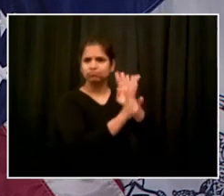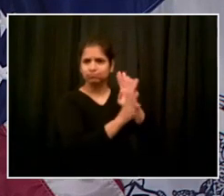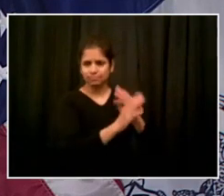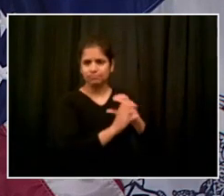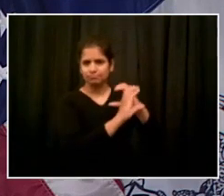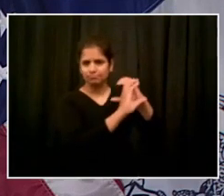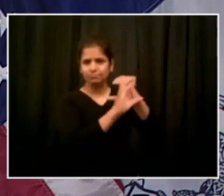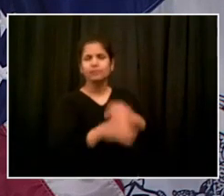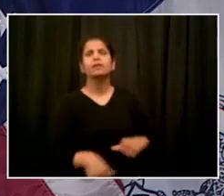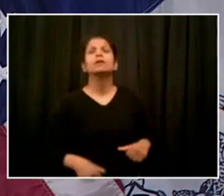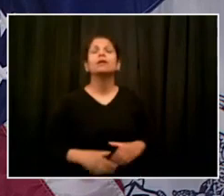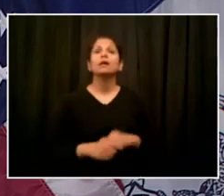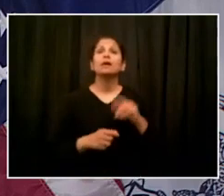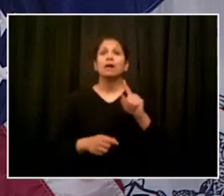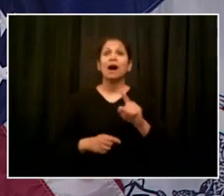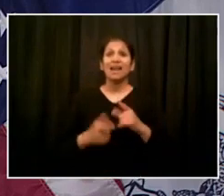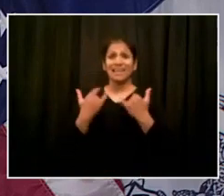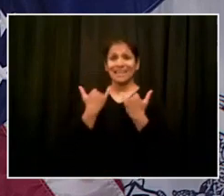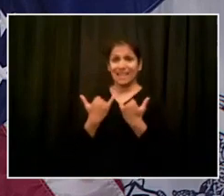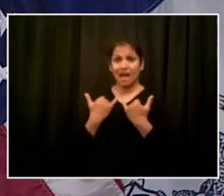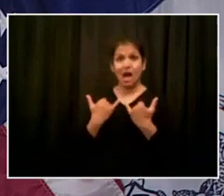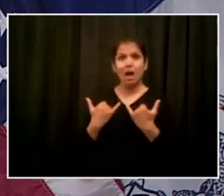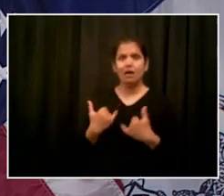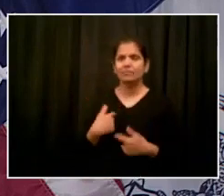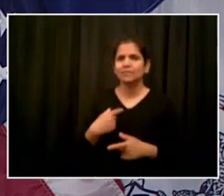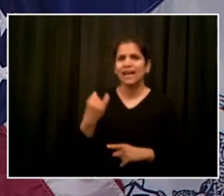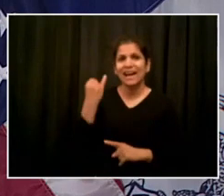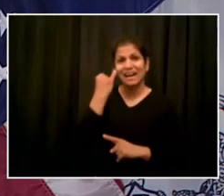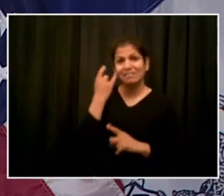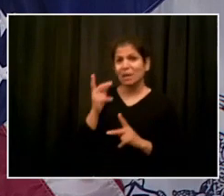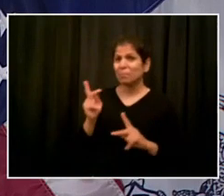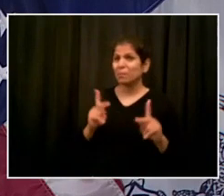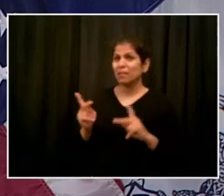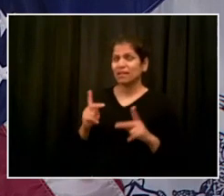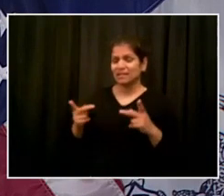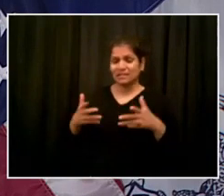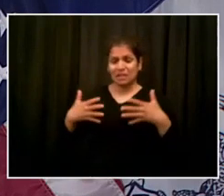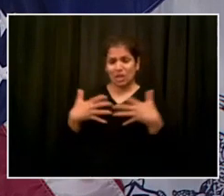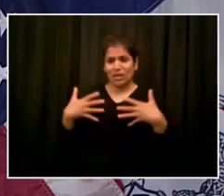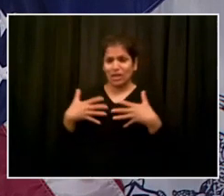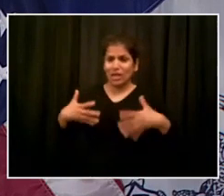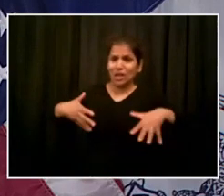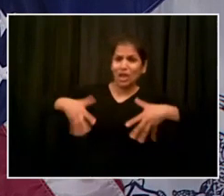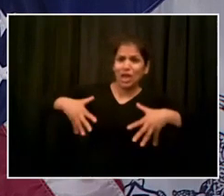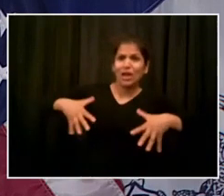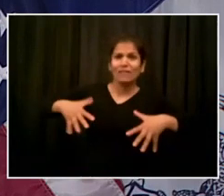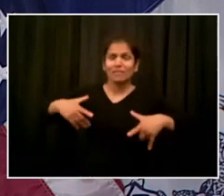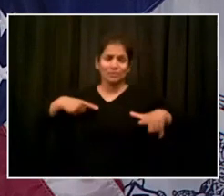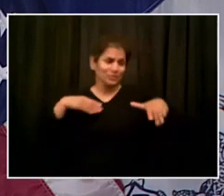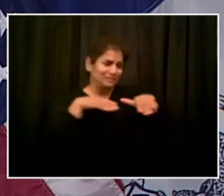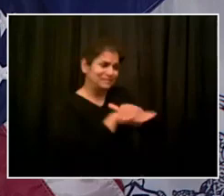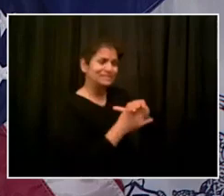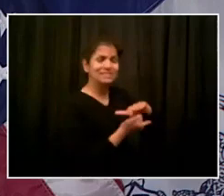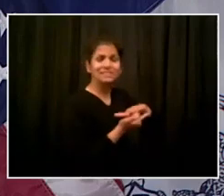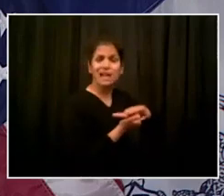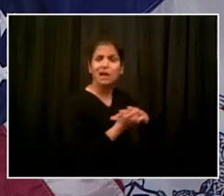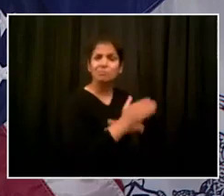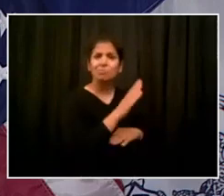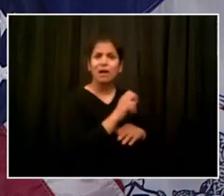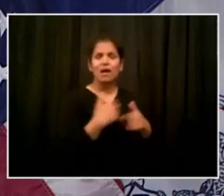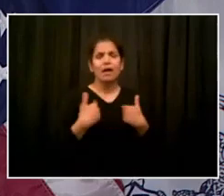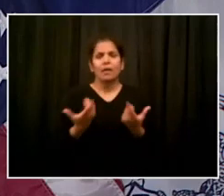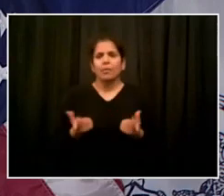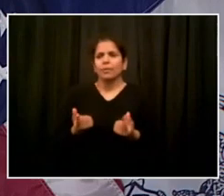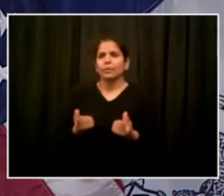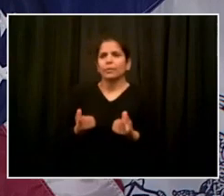is in fact really clear. We are trying to get the subways and buses to be as clean and safe as possible in a really, really